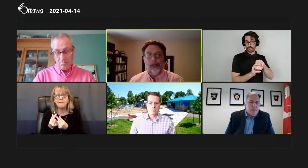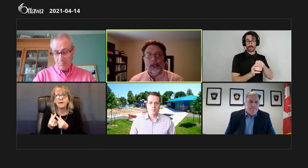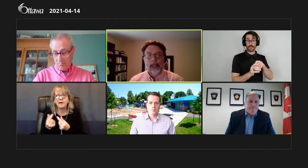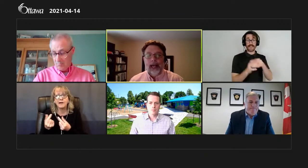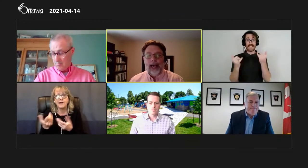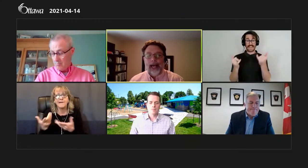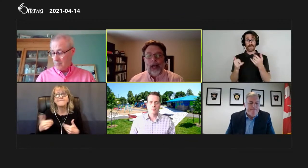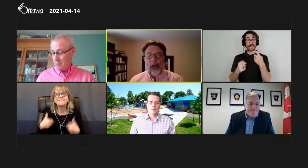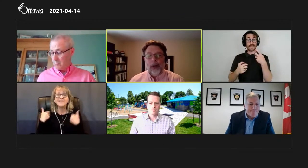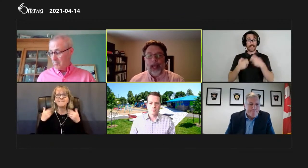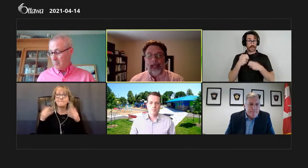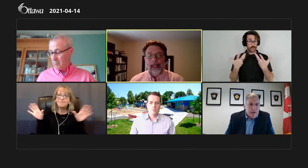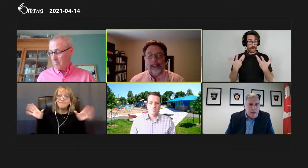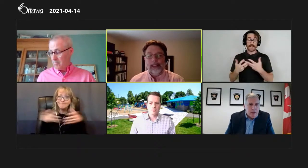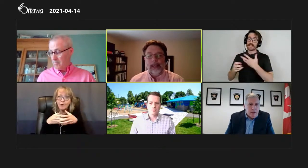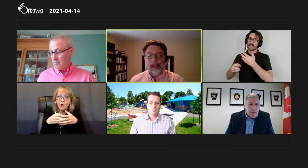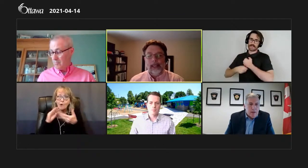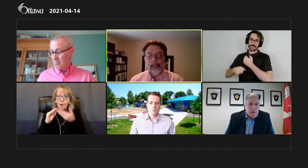issue.